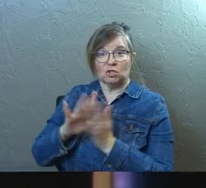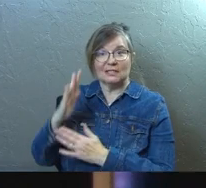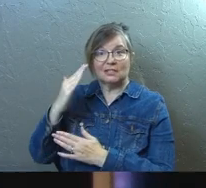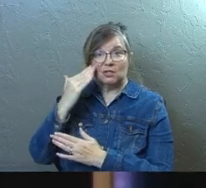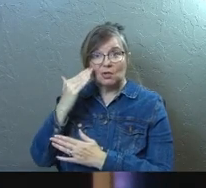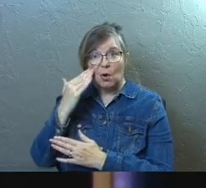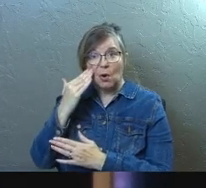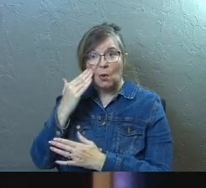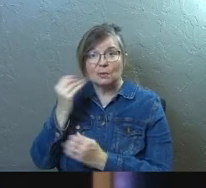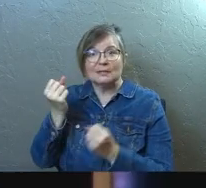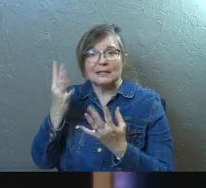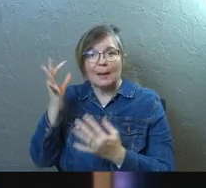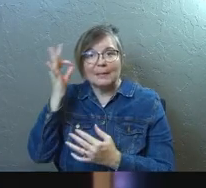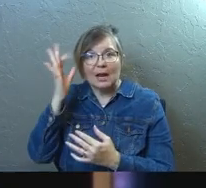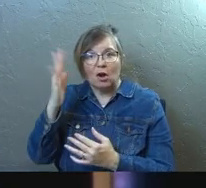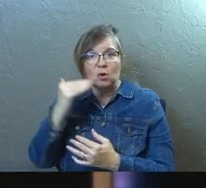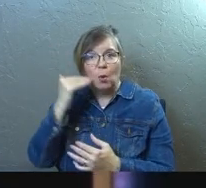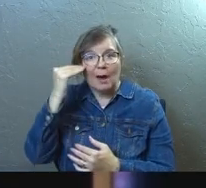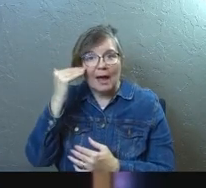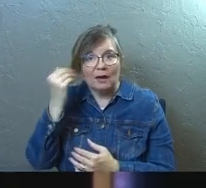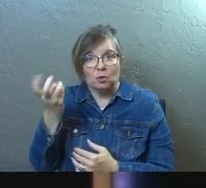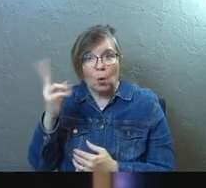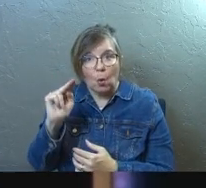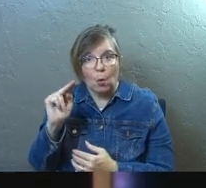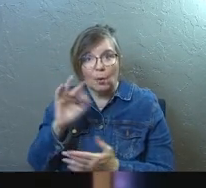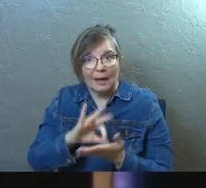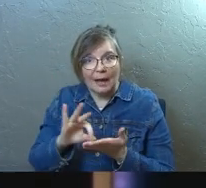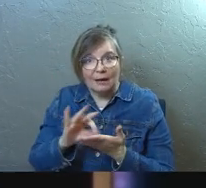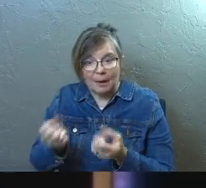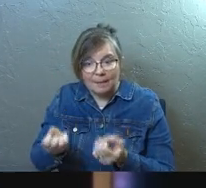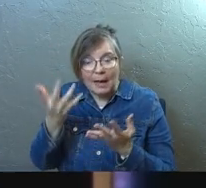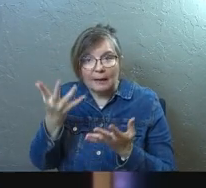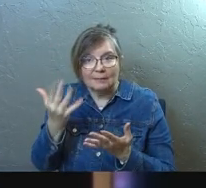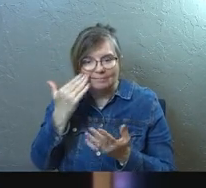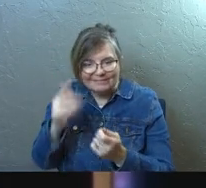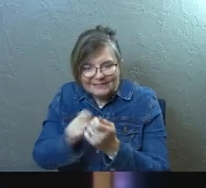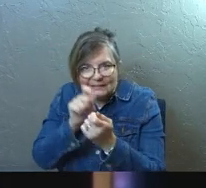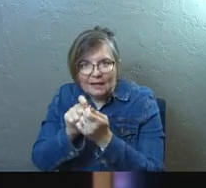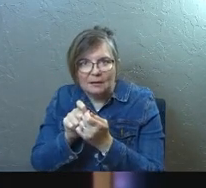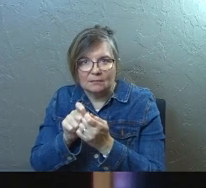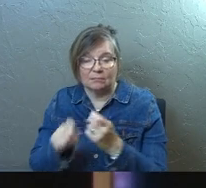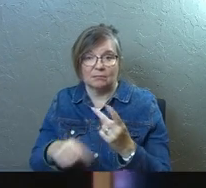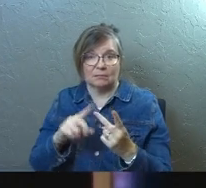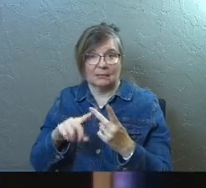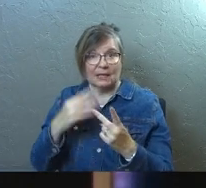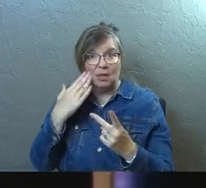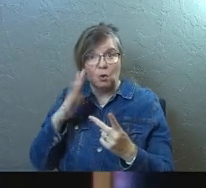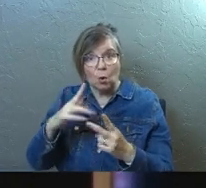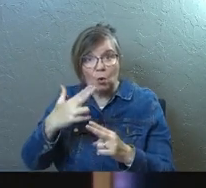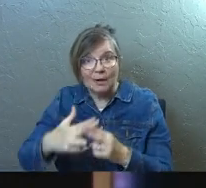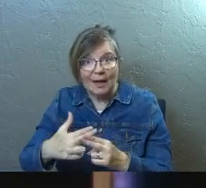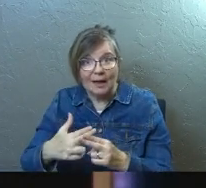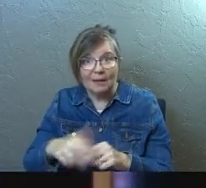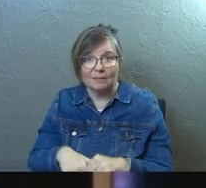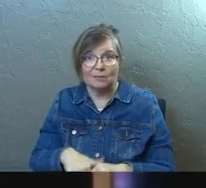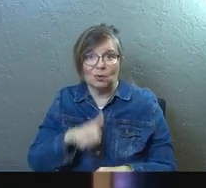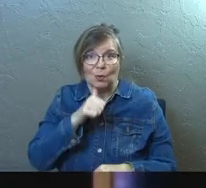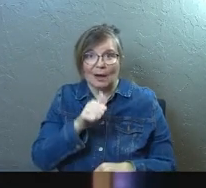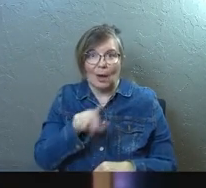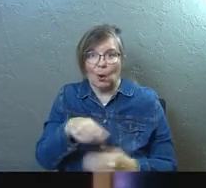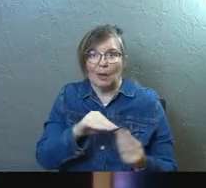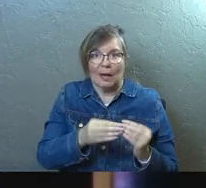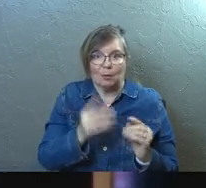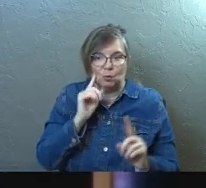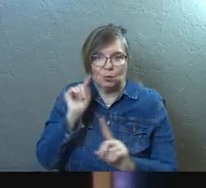Jesus knows the number of hairs on your head, the scripture says. He knows your name. You're not a number to